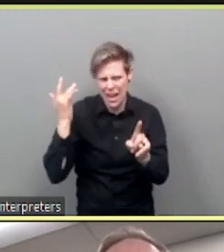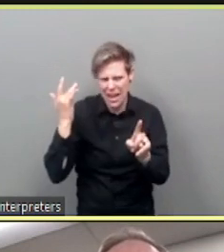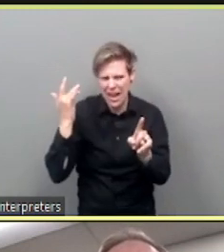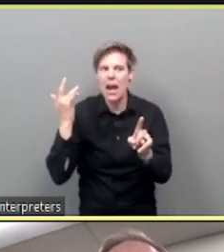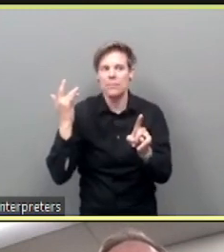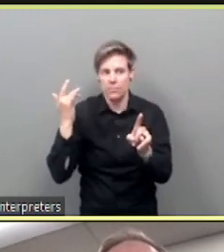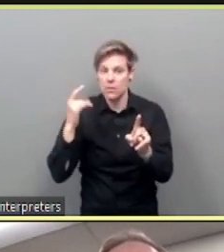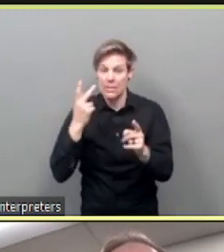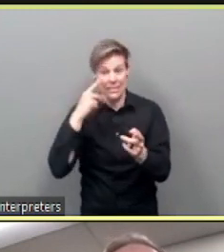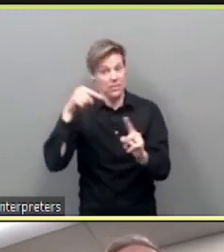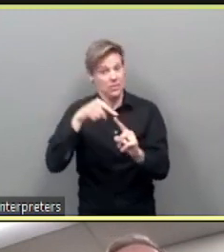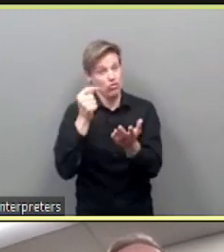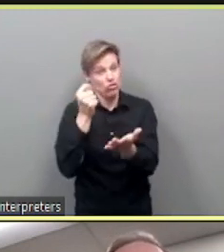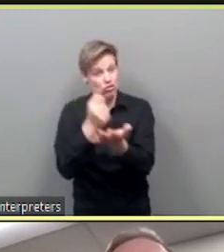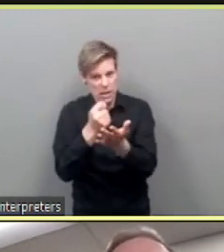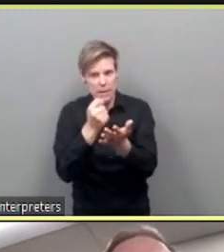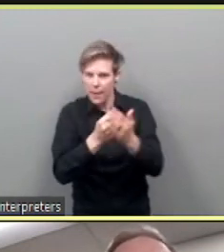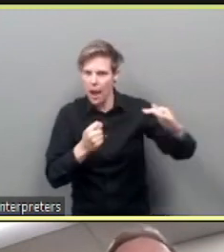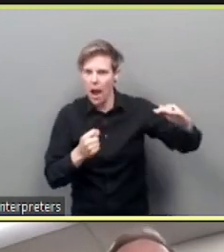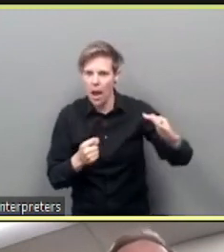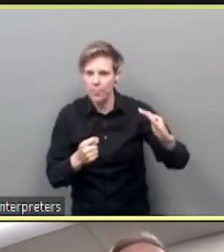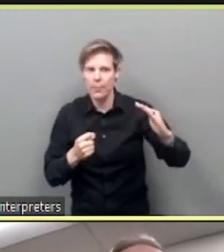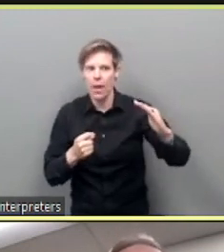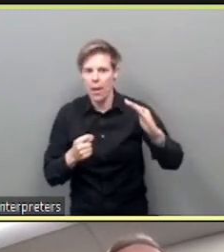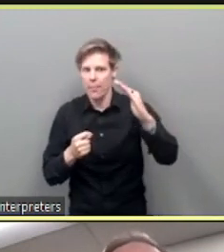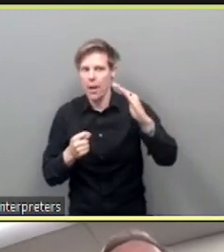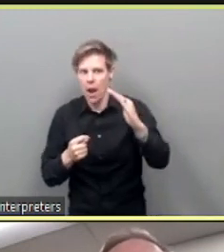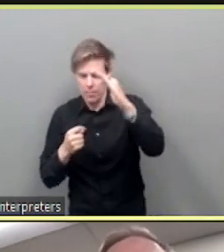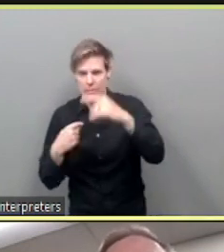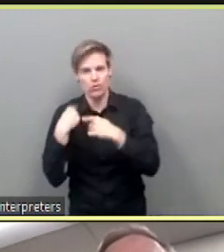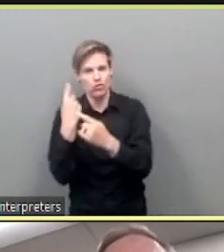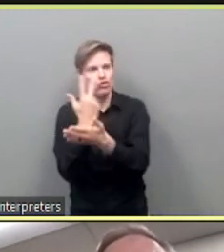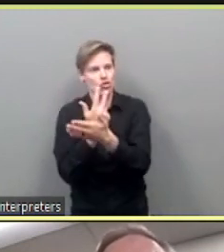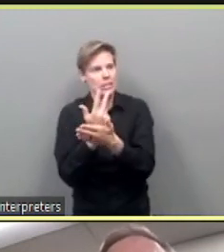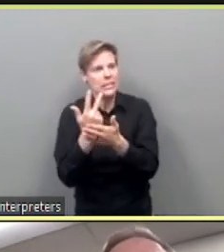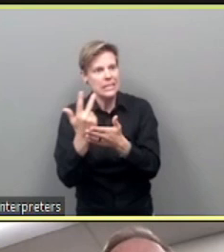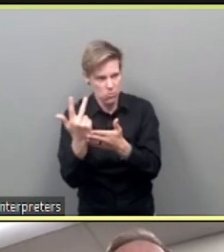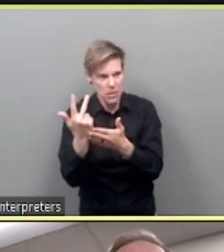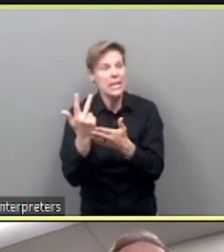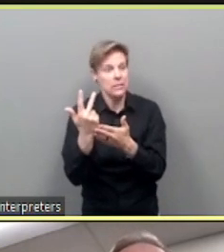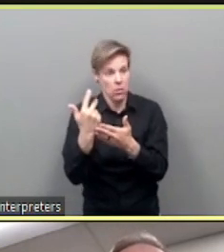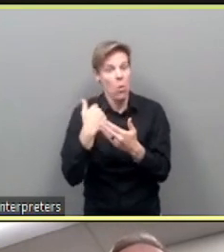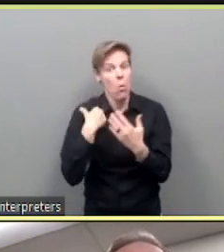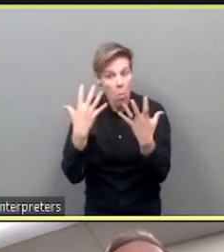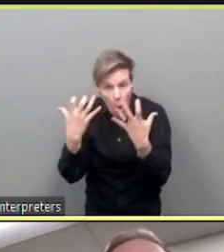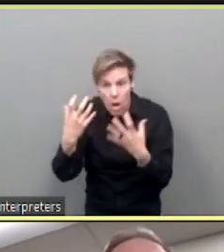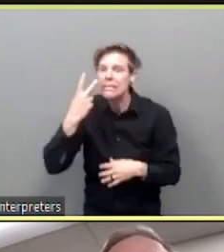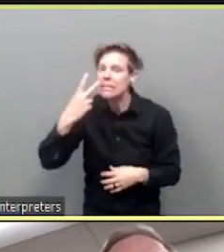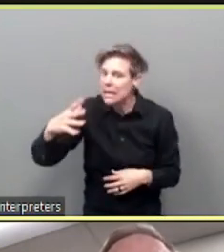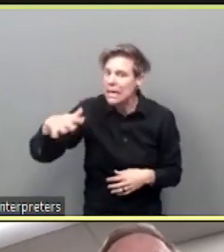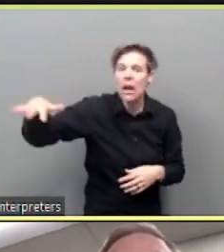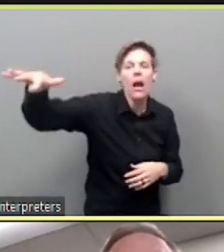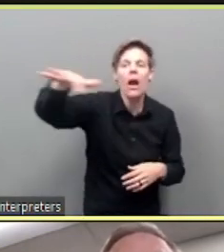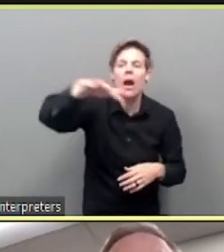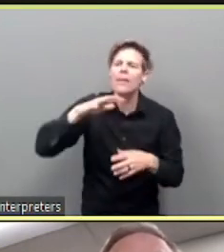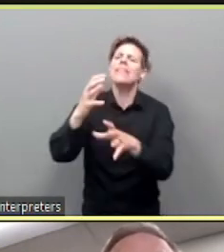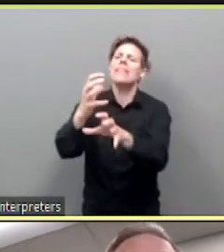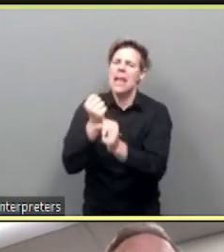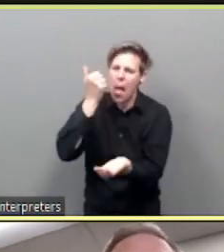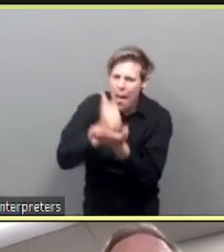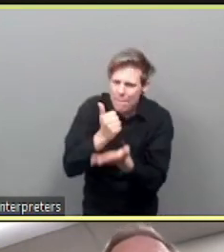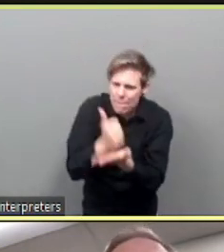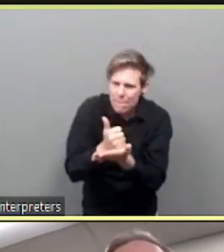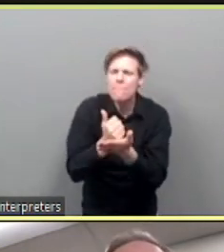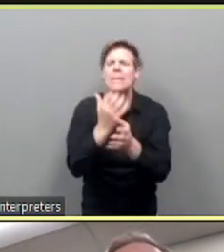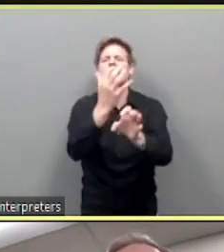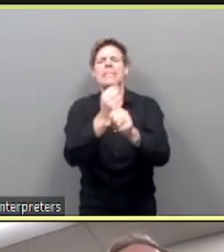least in the past 3 weeks. That's what we want to see. We want as many people to be treated as possible, because if you're in that blue bar or red bar, the